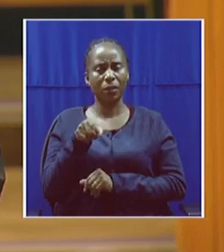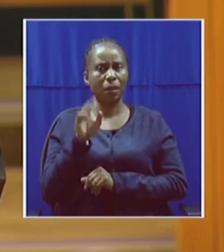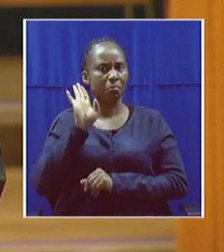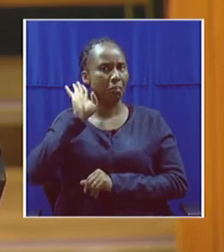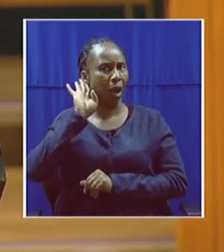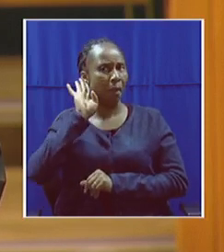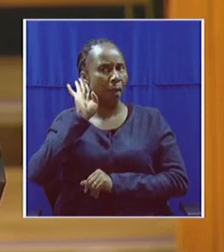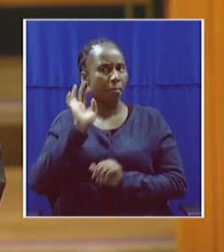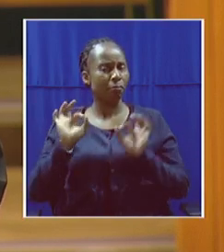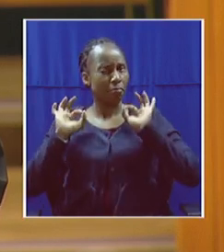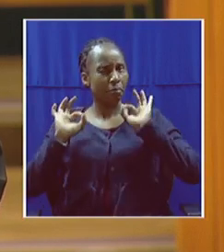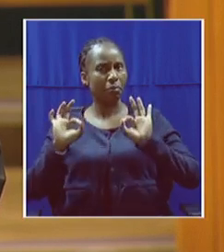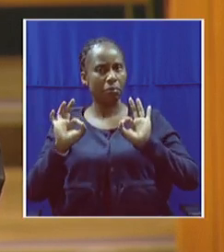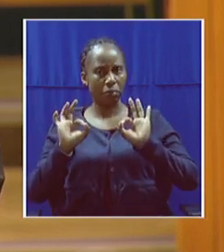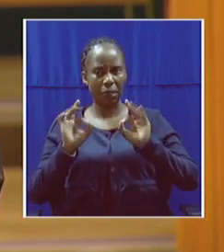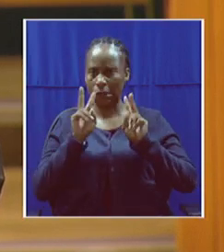honorable